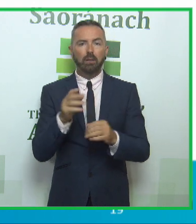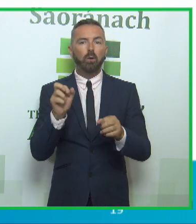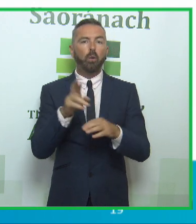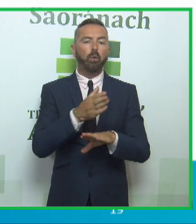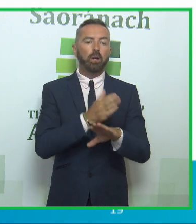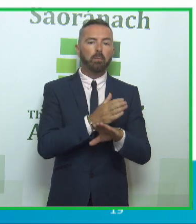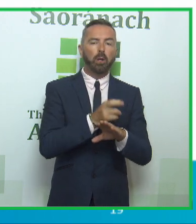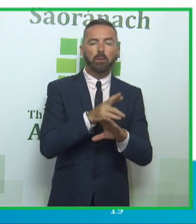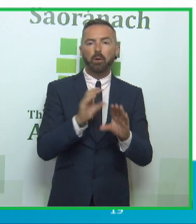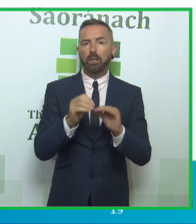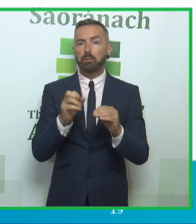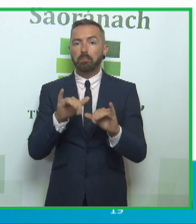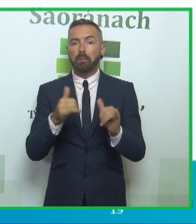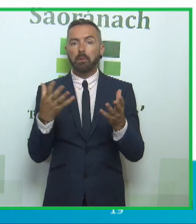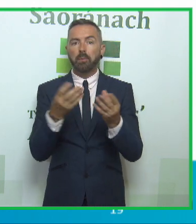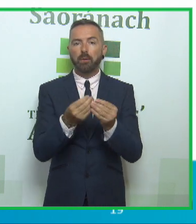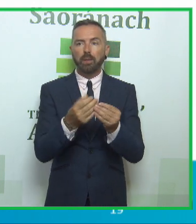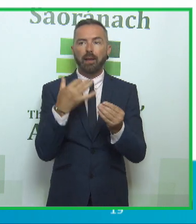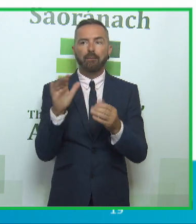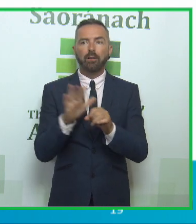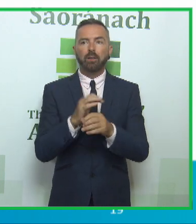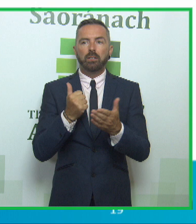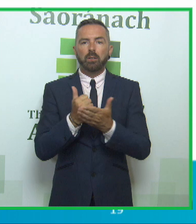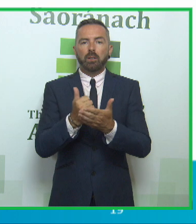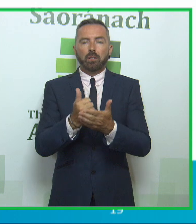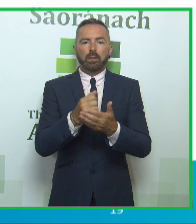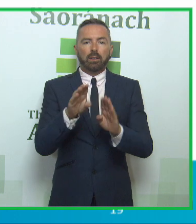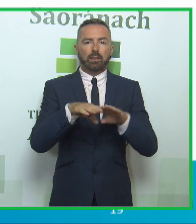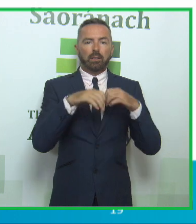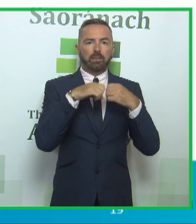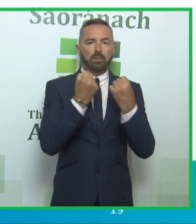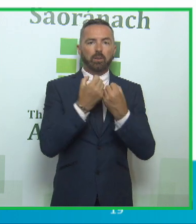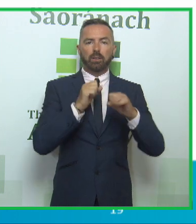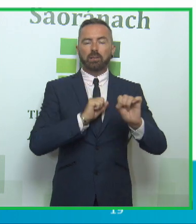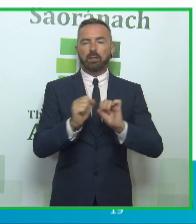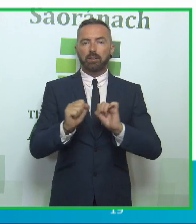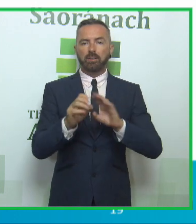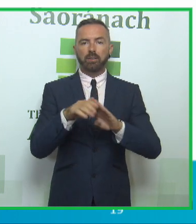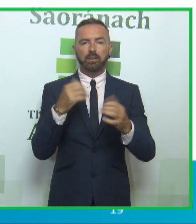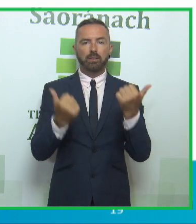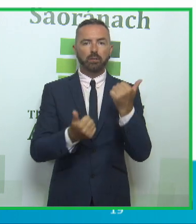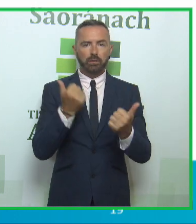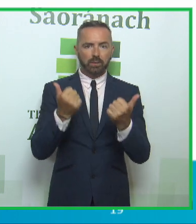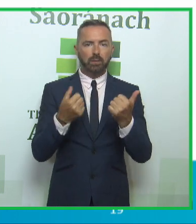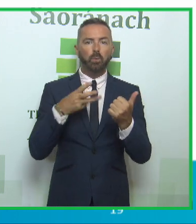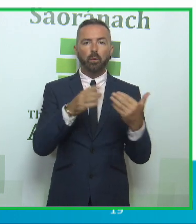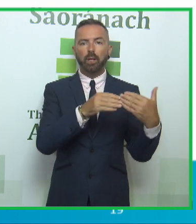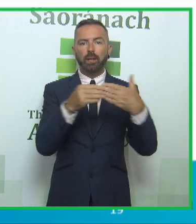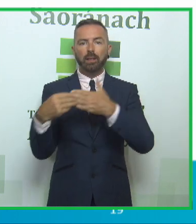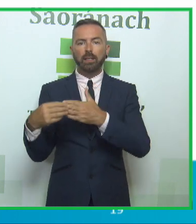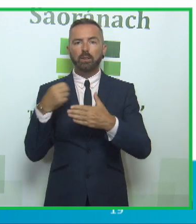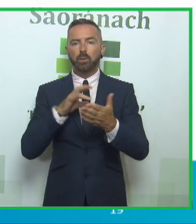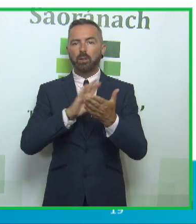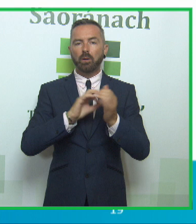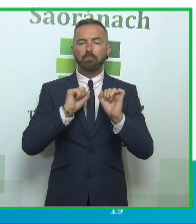or education or both, that they have support with social services, support with justice, and that will lead to a